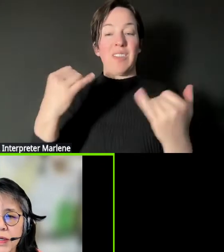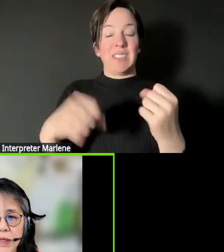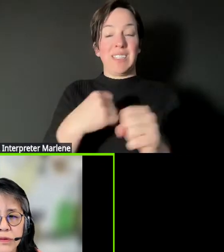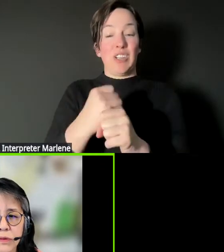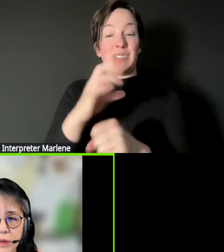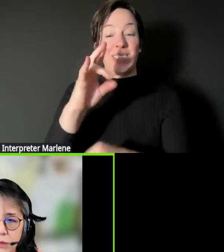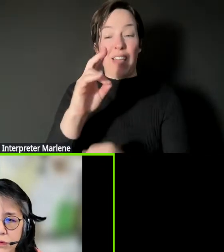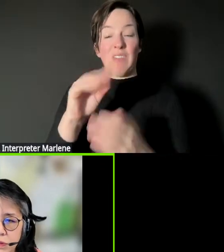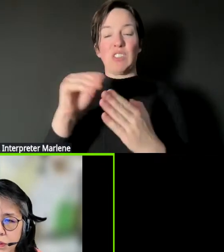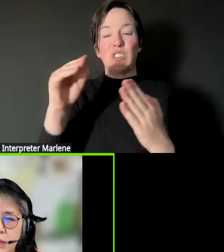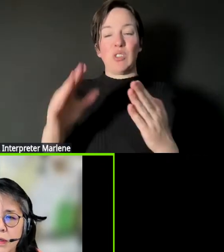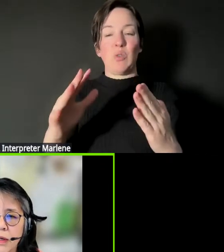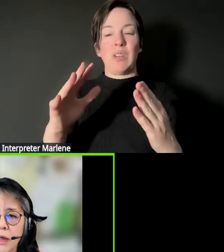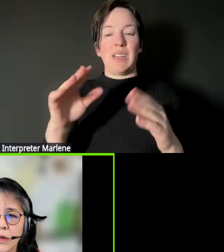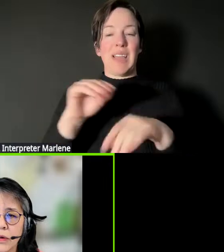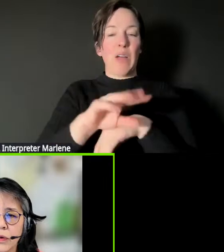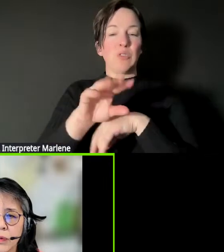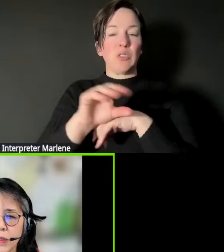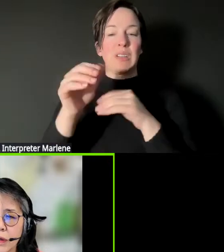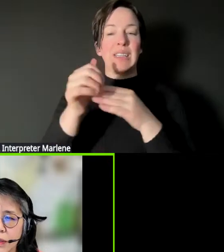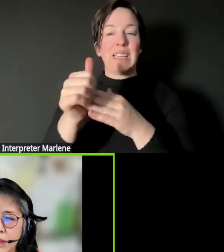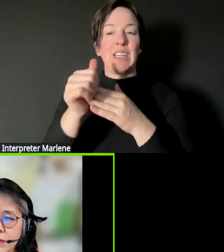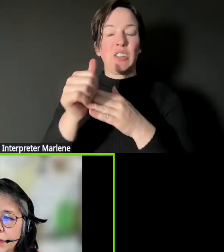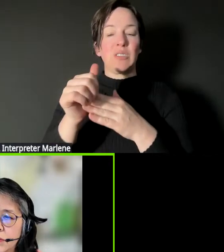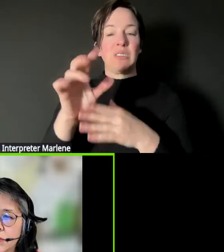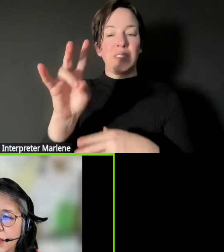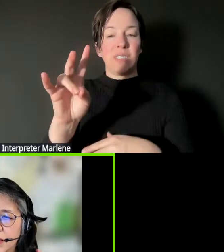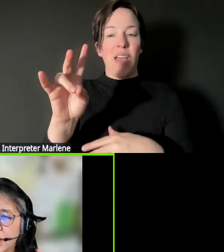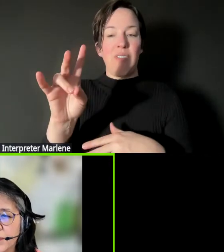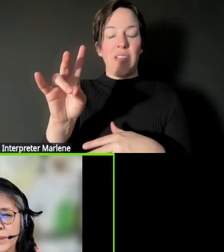student council leaders, Quinn An,